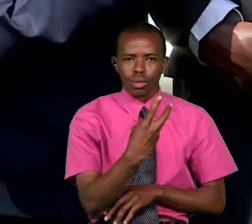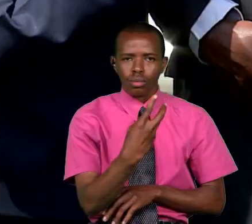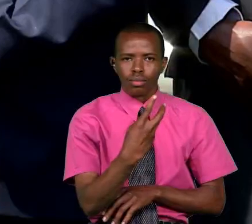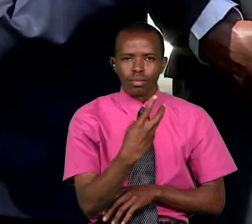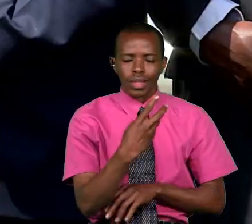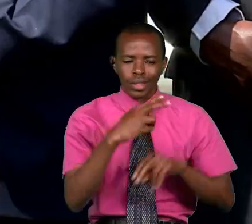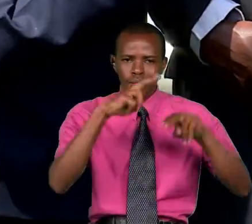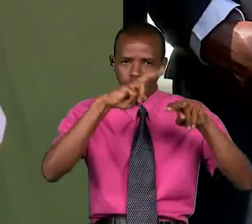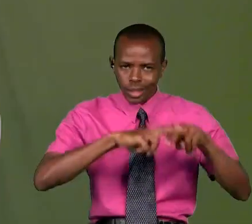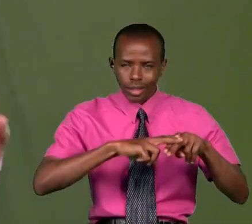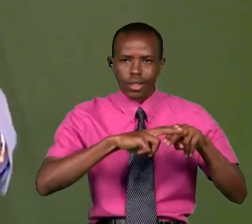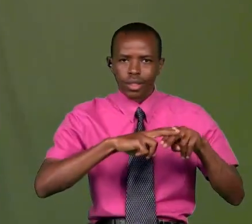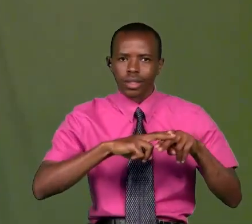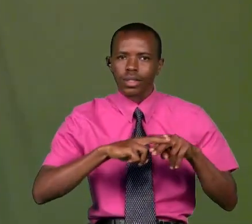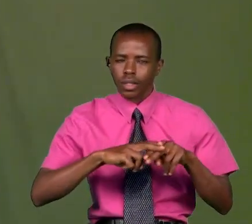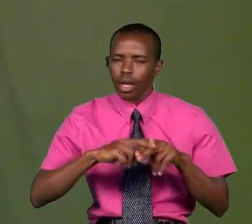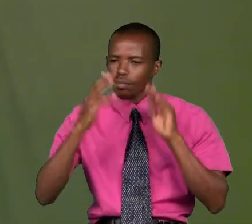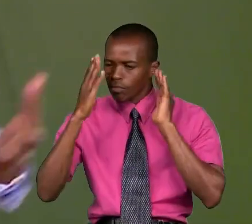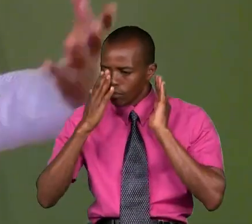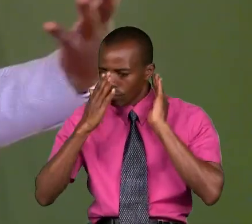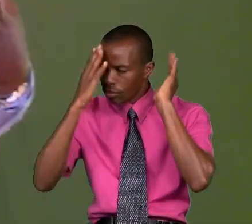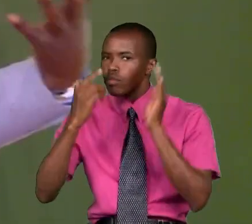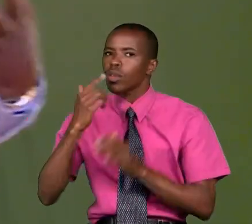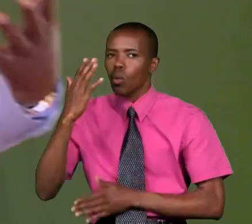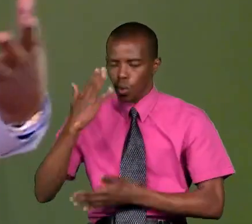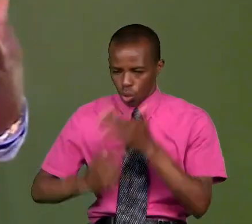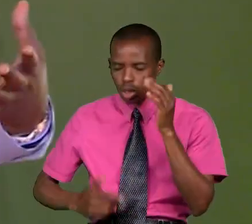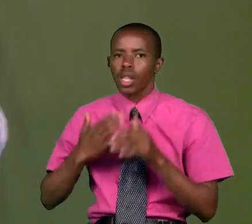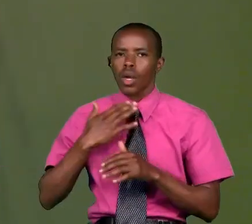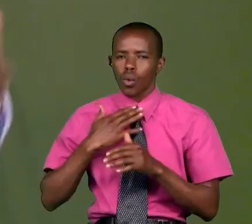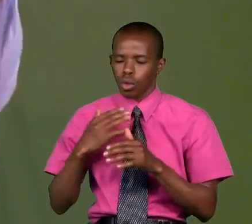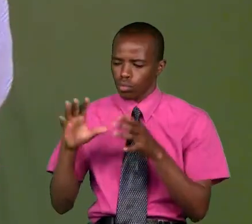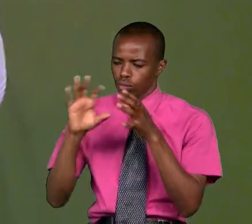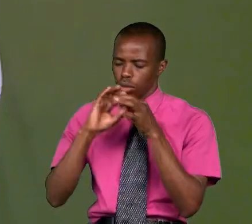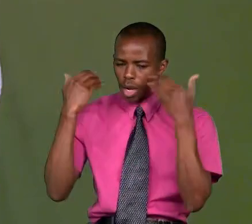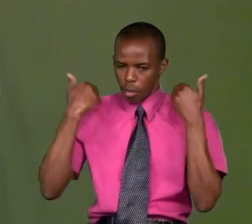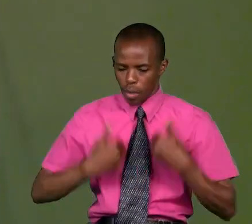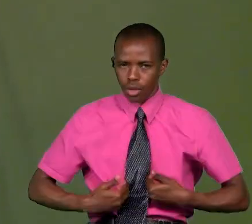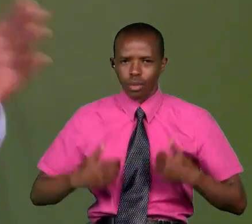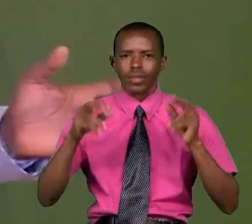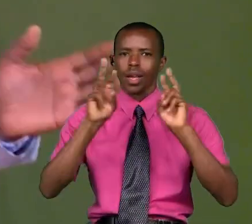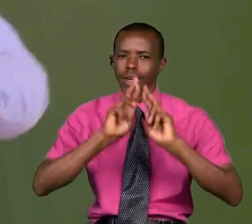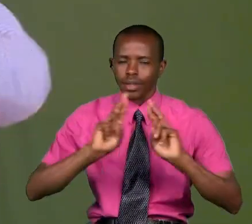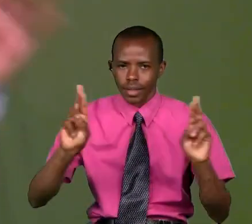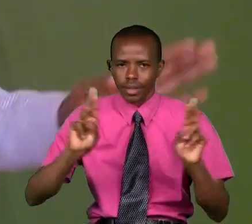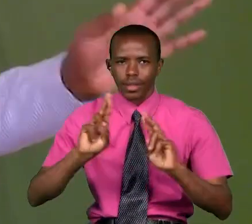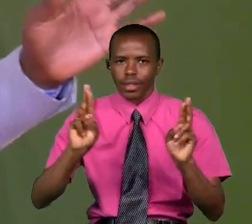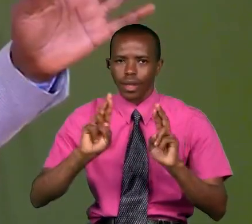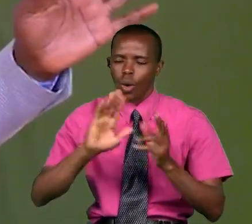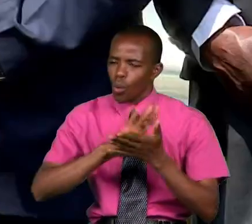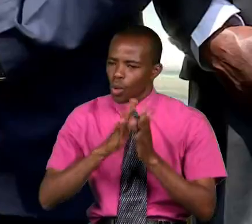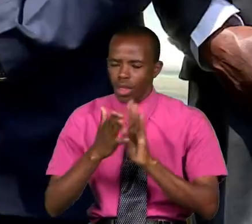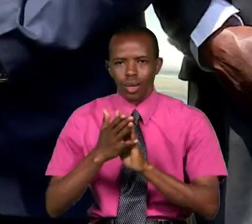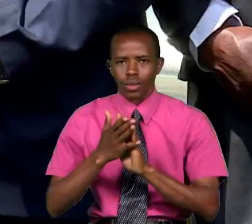of reconciling. Maaskofu wamesema wanataka kuniweka pamoja na rais. Mimi niko asubuhi na mapema bila